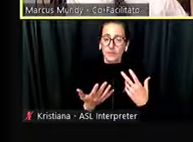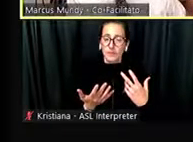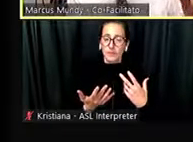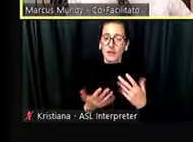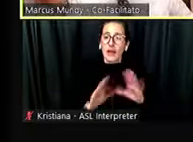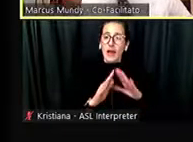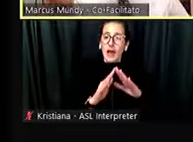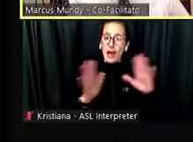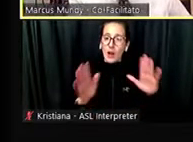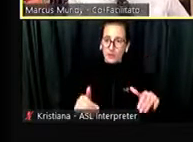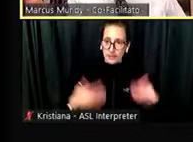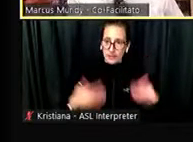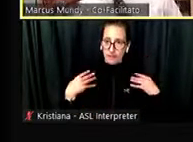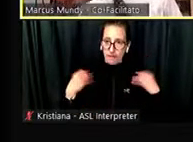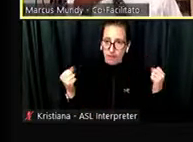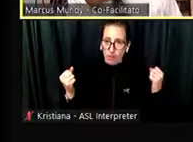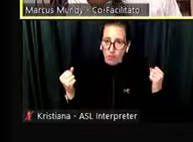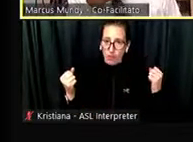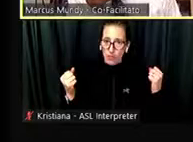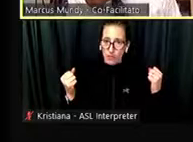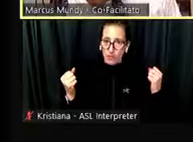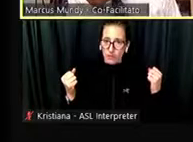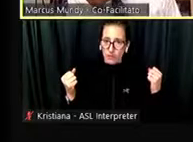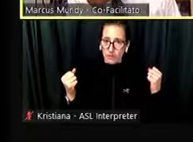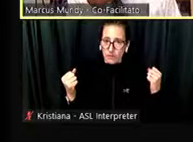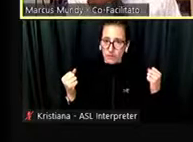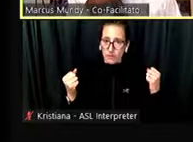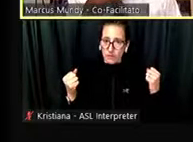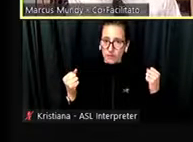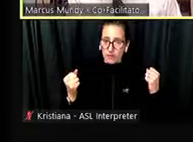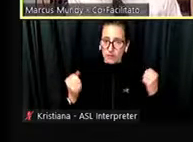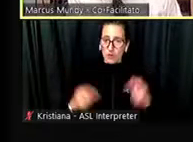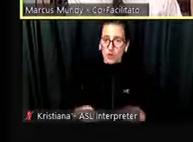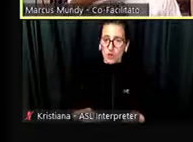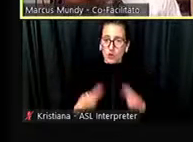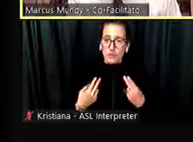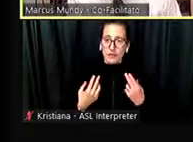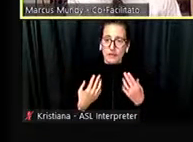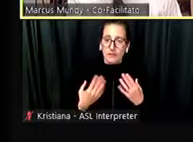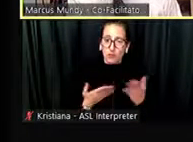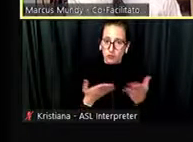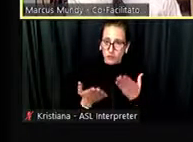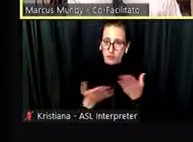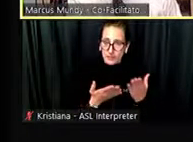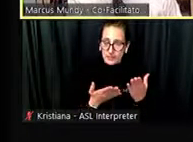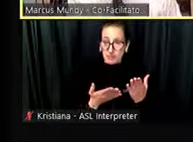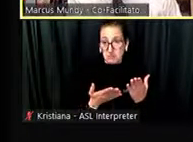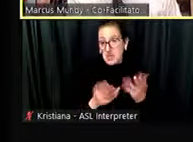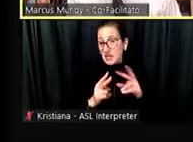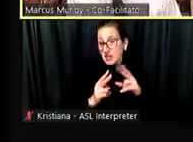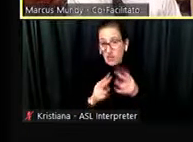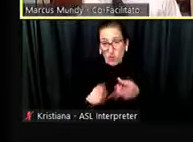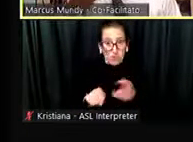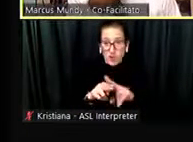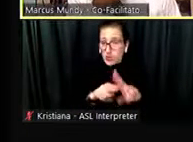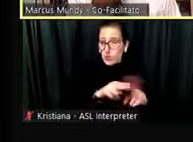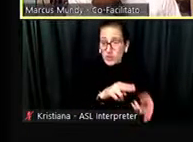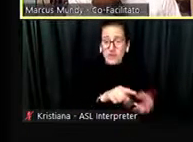services, for plus or minus, was what people were most interested in this one snapshot poll